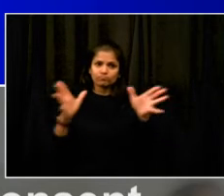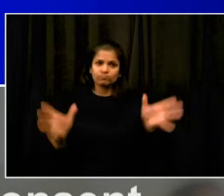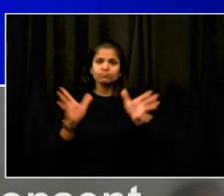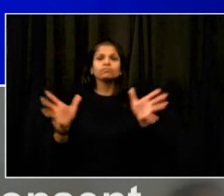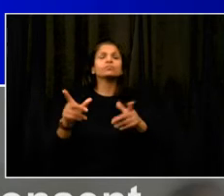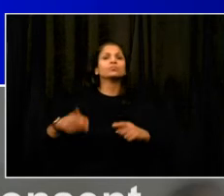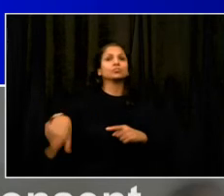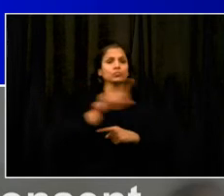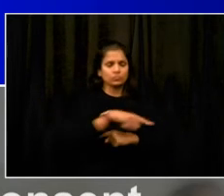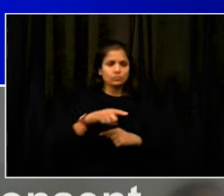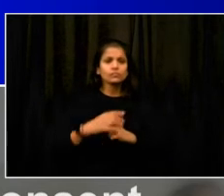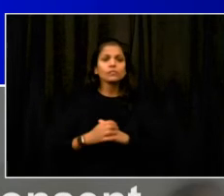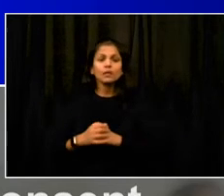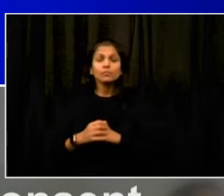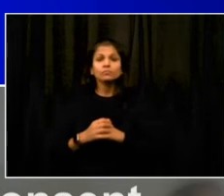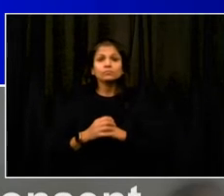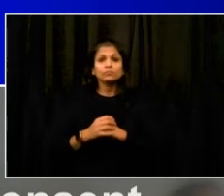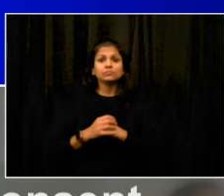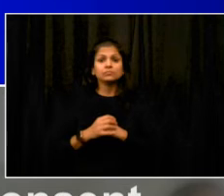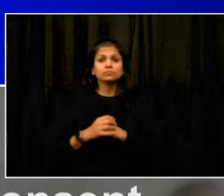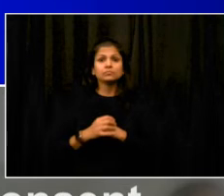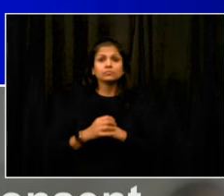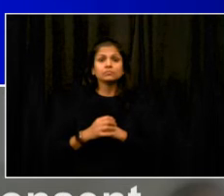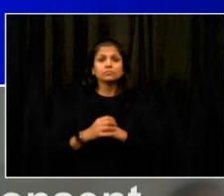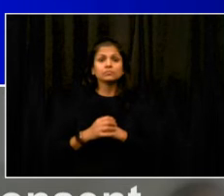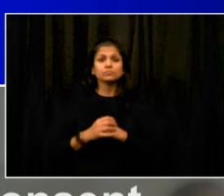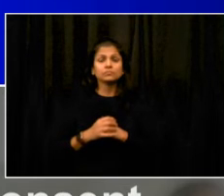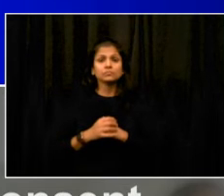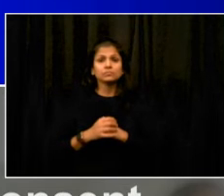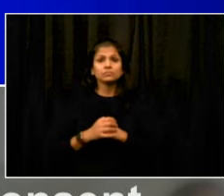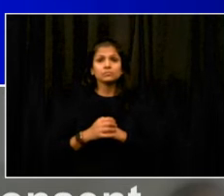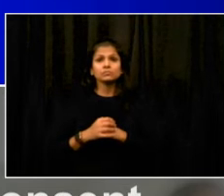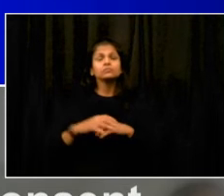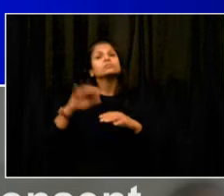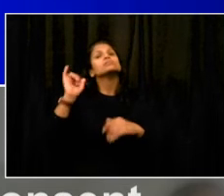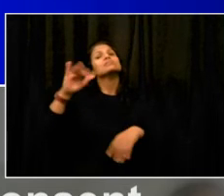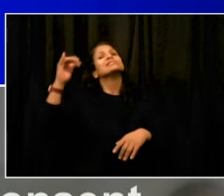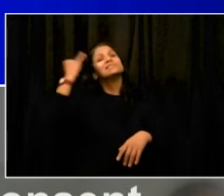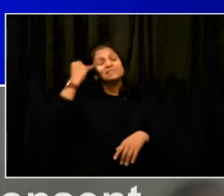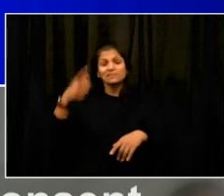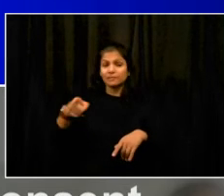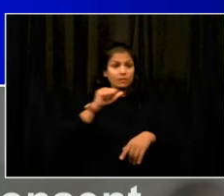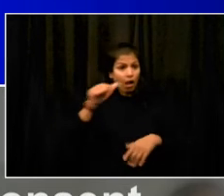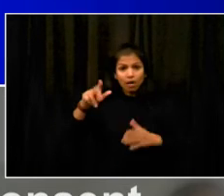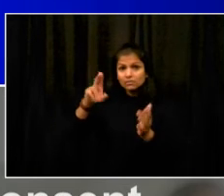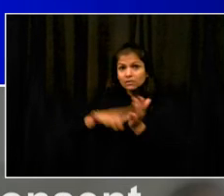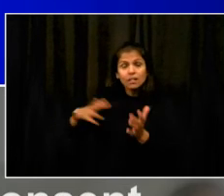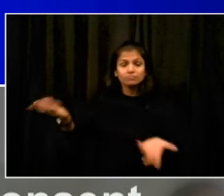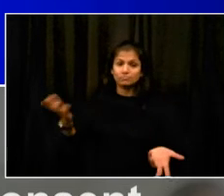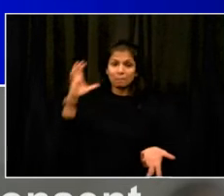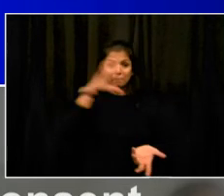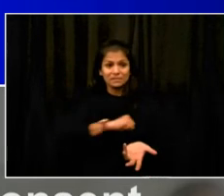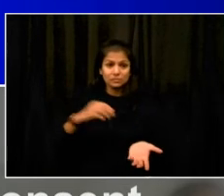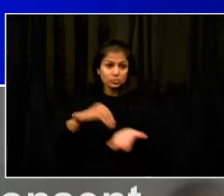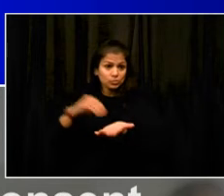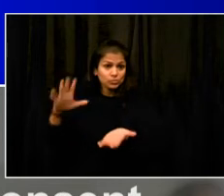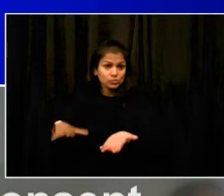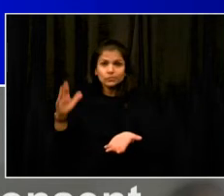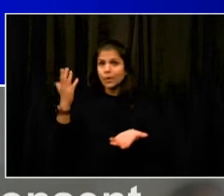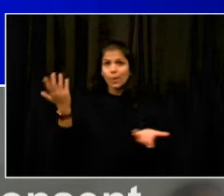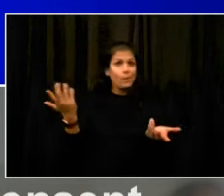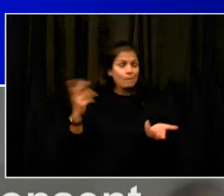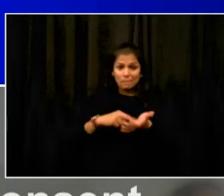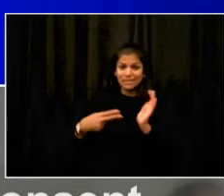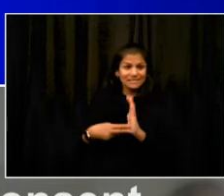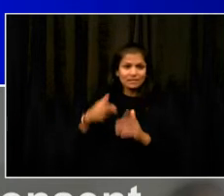to be having school for kids who are signed up for testing. If they're not, the school is going to reach out to the family and say, you